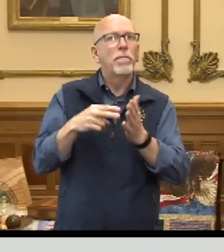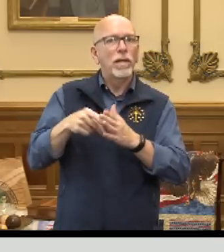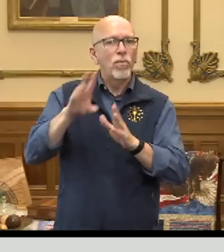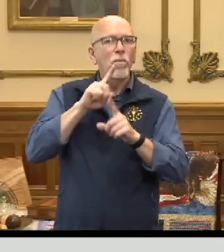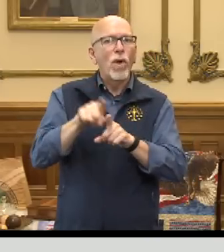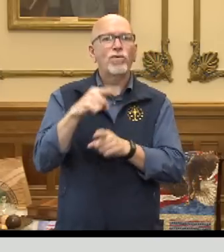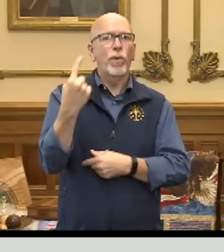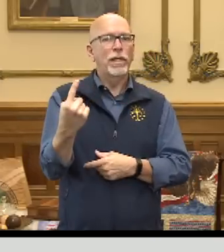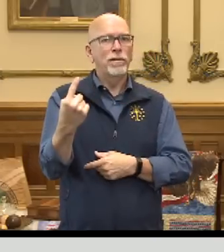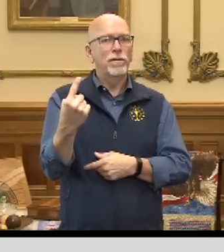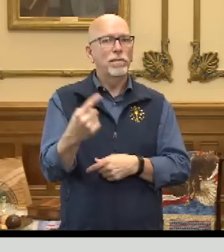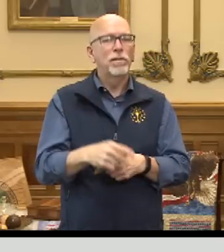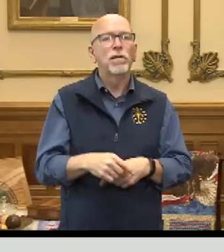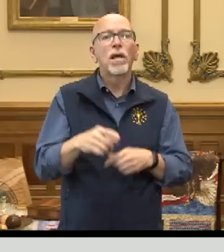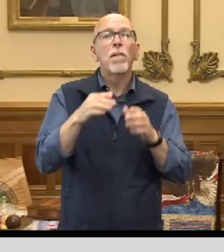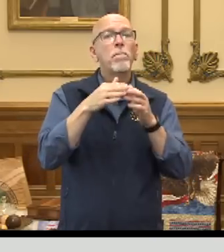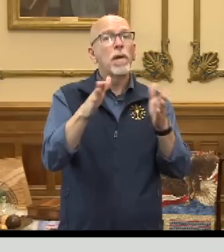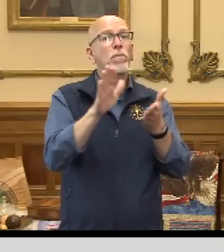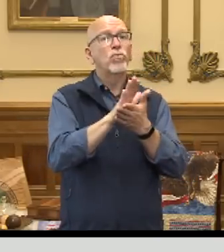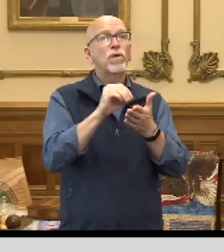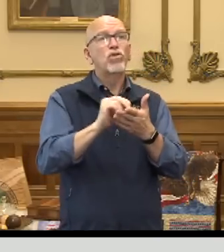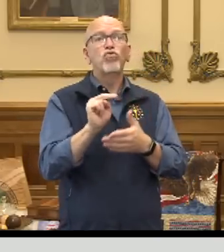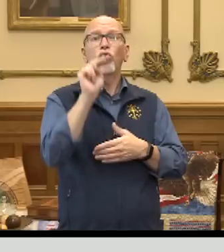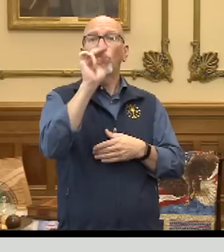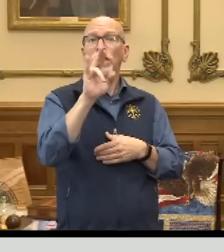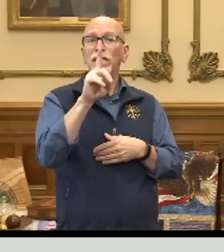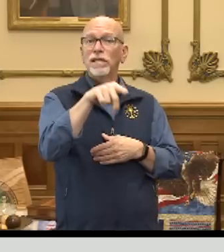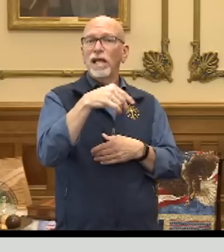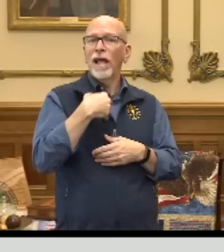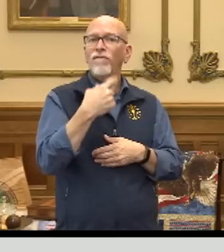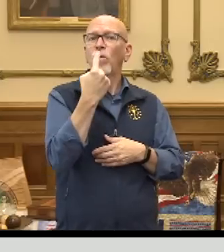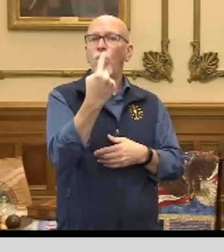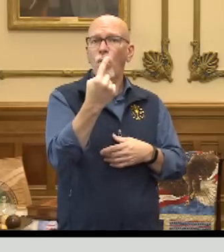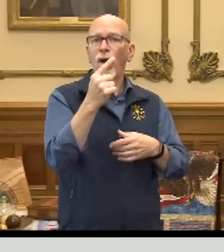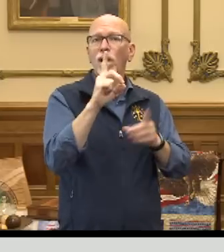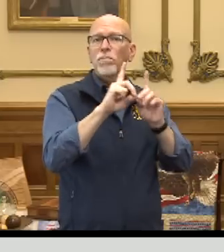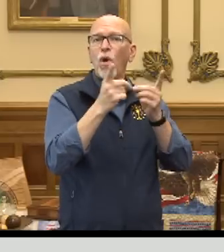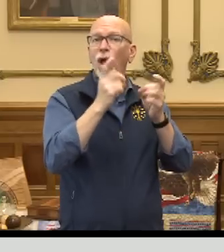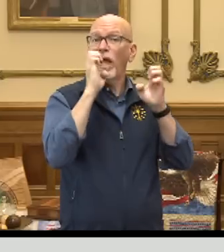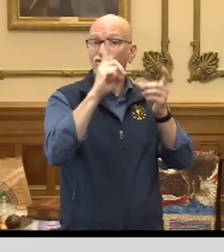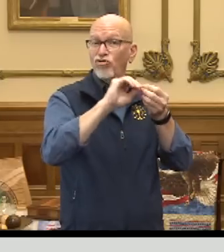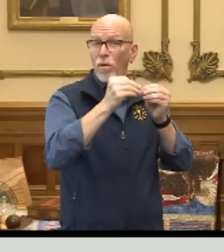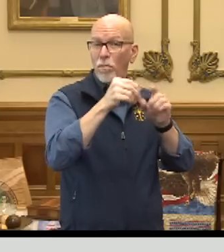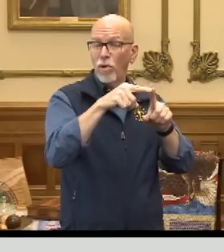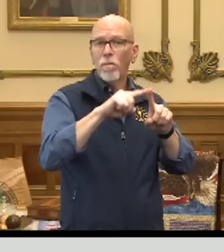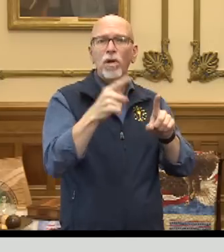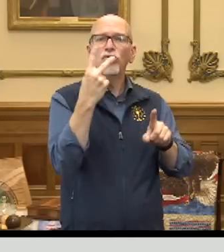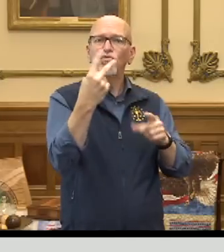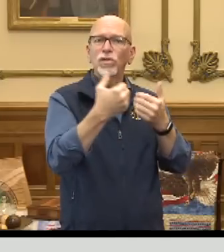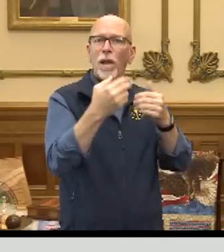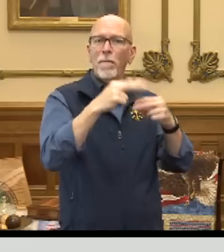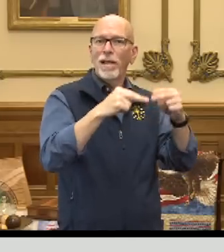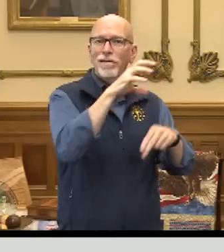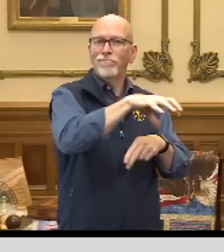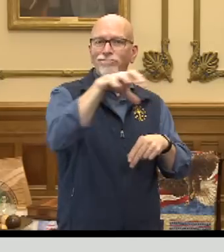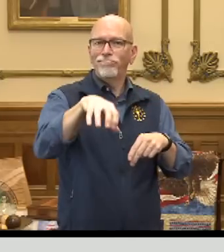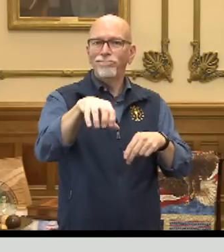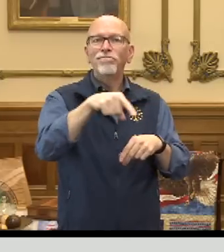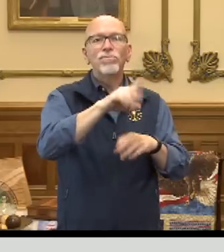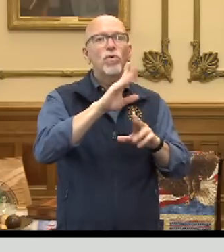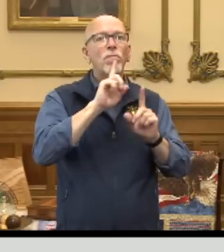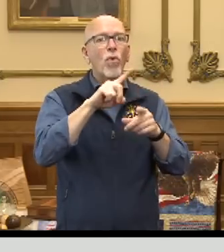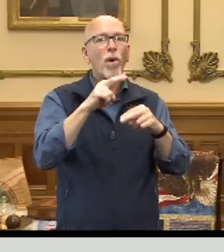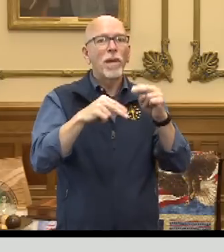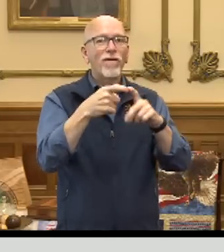as 1. And a public school in northern Indiana has 1 Department of Education number, but 2 separate buildings, so it will be reporting